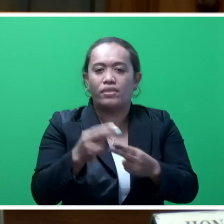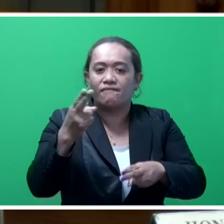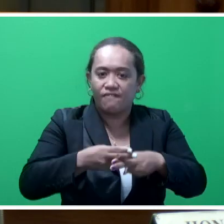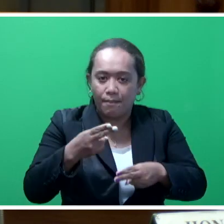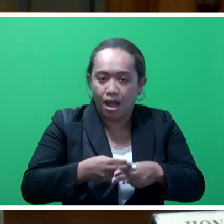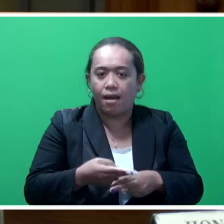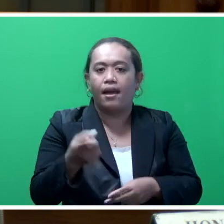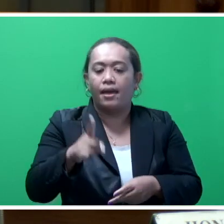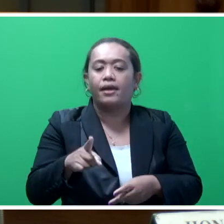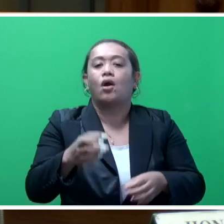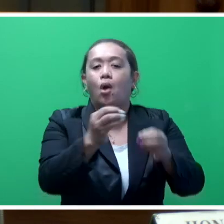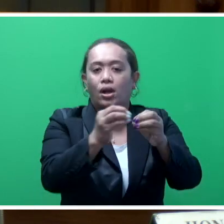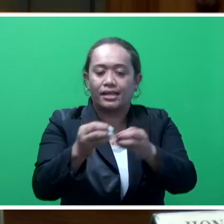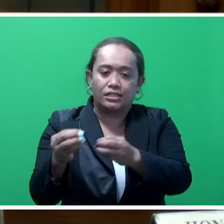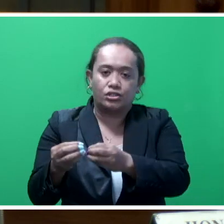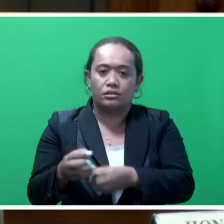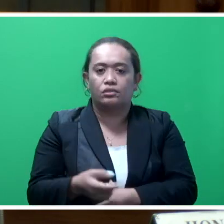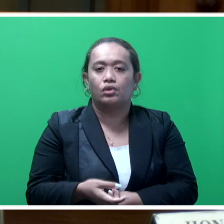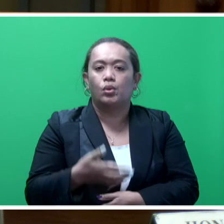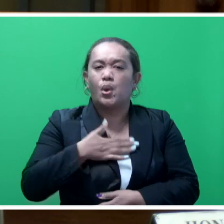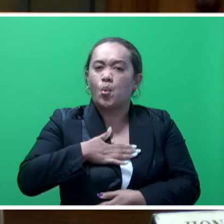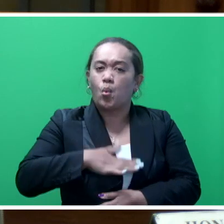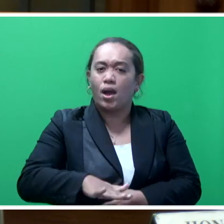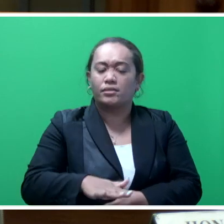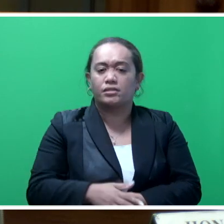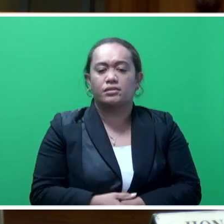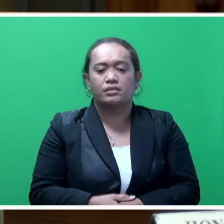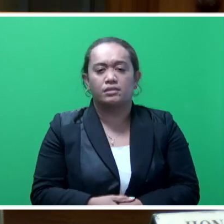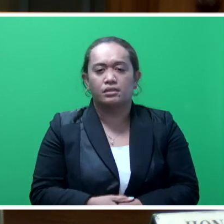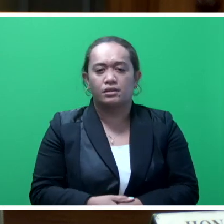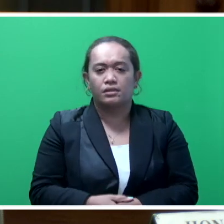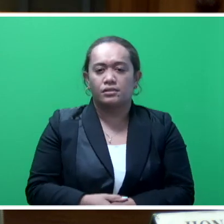get organic fertilizer readily available. Mr.